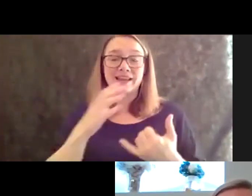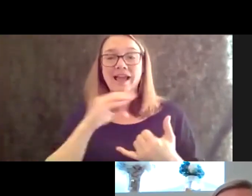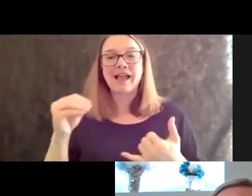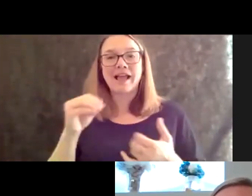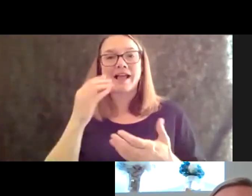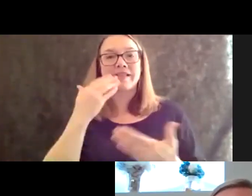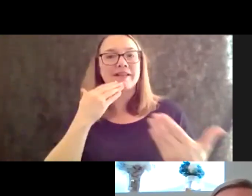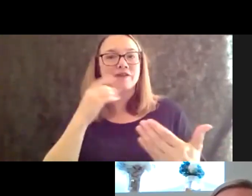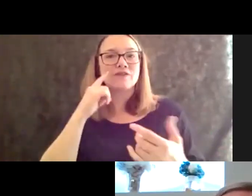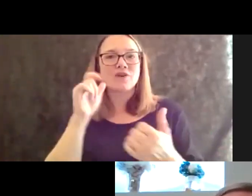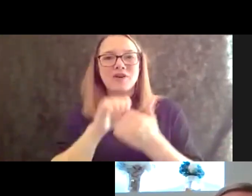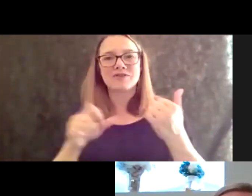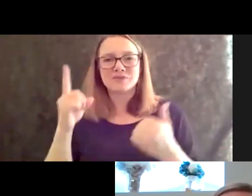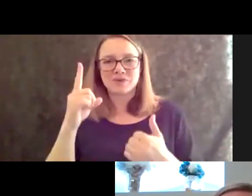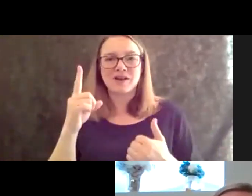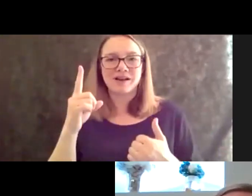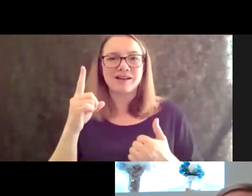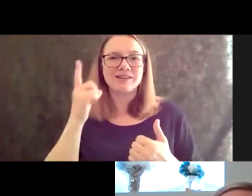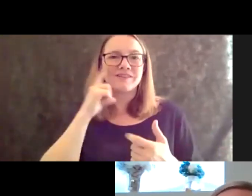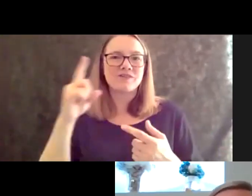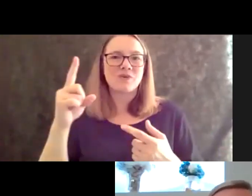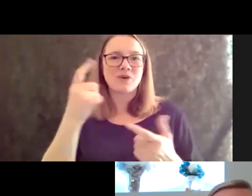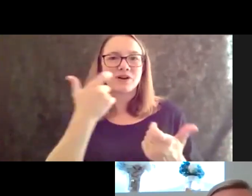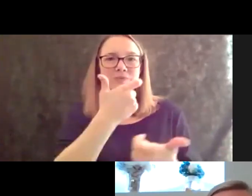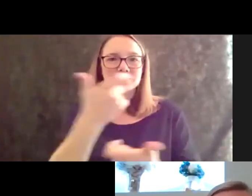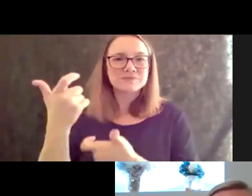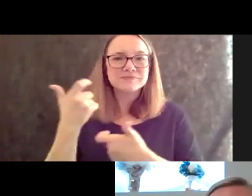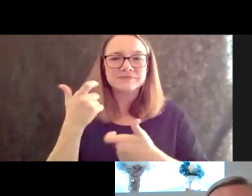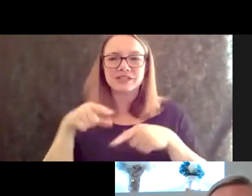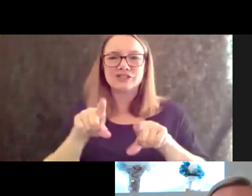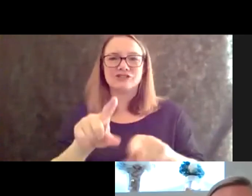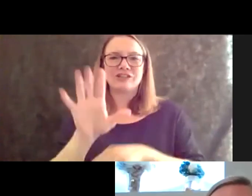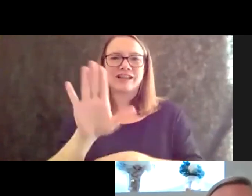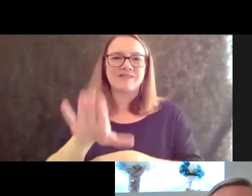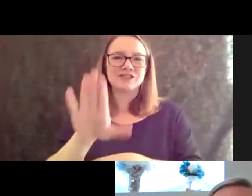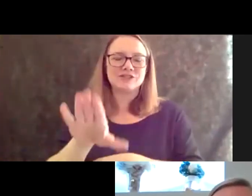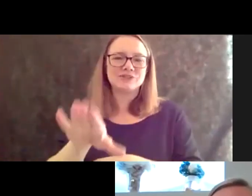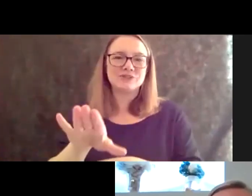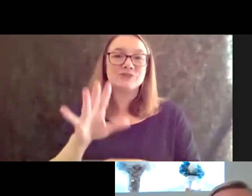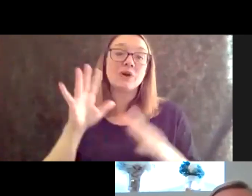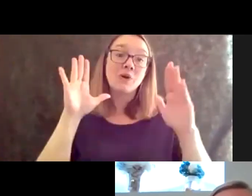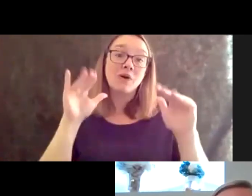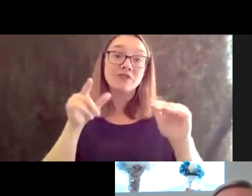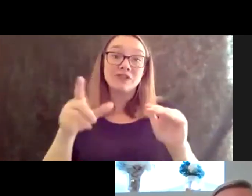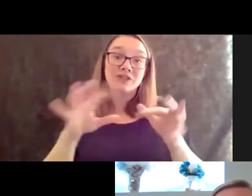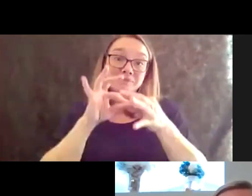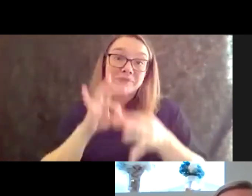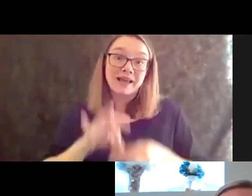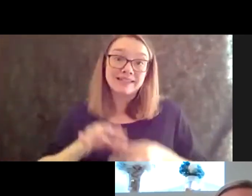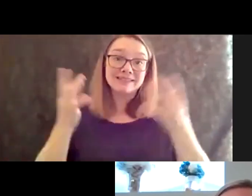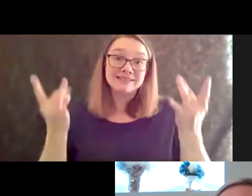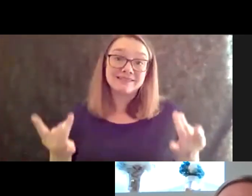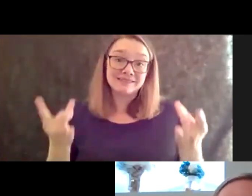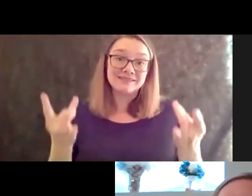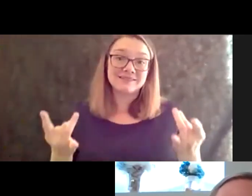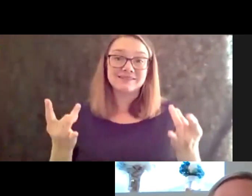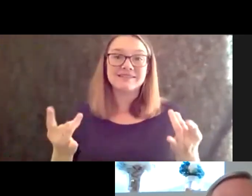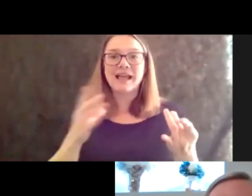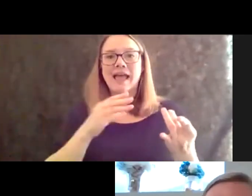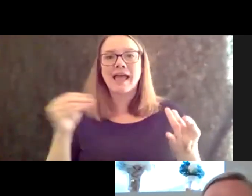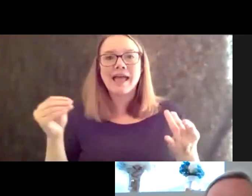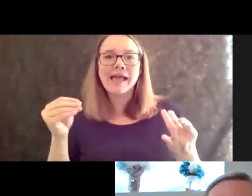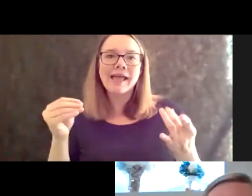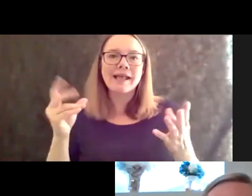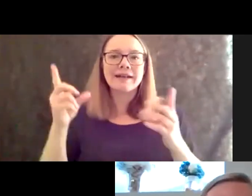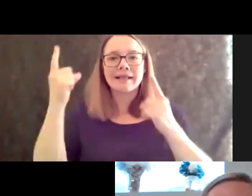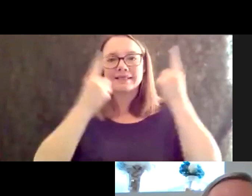everyone for tuning in during their afternoon. Hopefully you were able to meditate, think about some things that you can do in mindful play. You know, we're